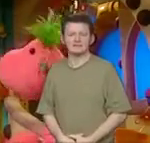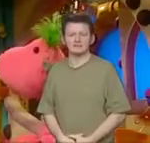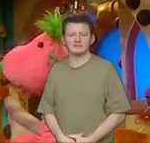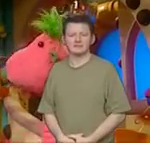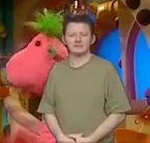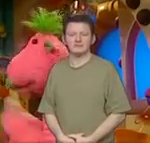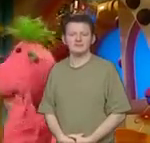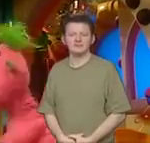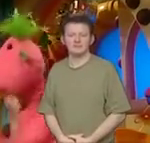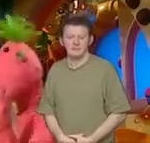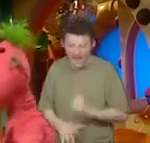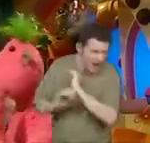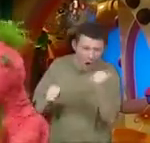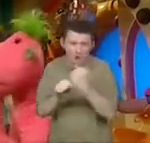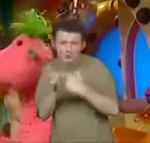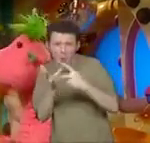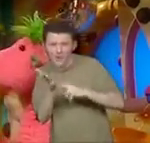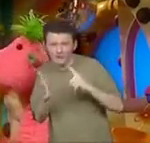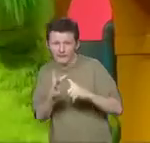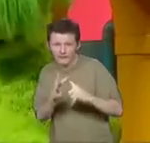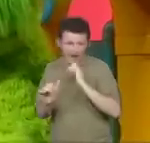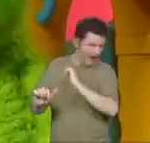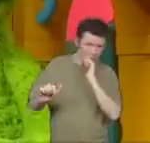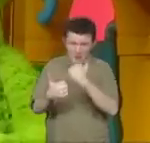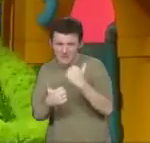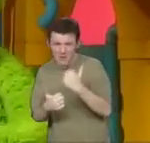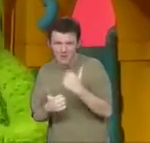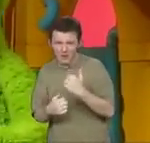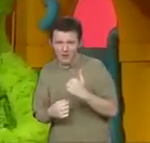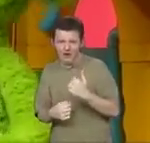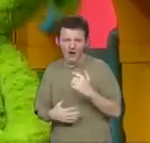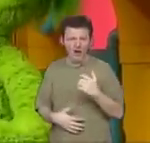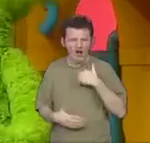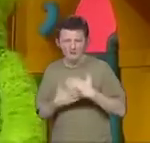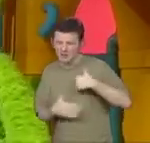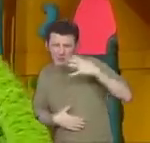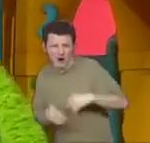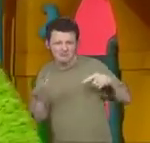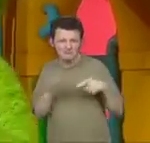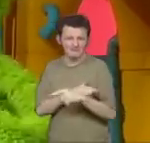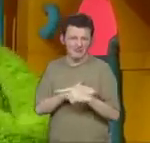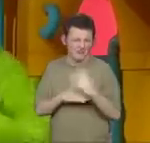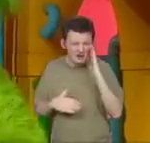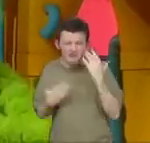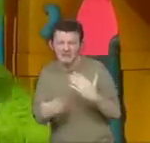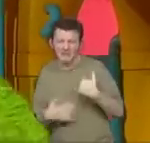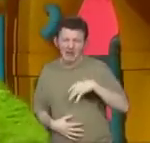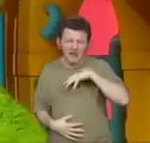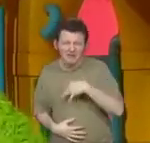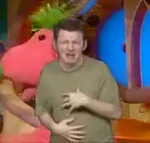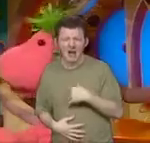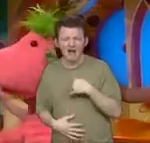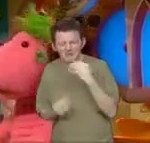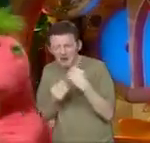Hoobledoop, Groove! And whoop, whoop, whoop. Oh, Tula, I really didn't want to get out of my hoobie pod today. It's so soft and